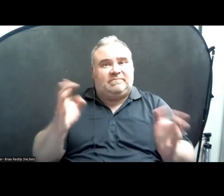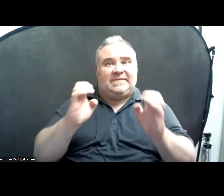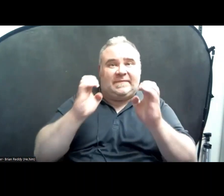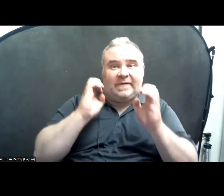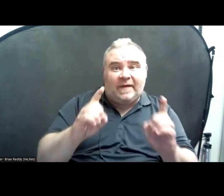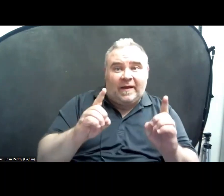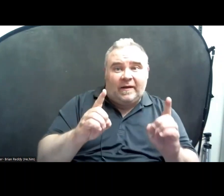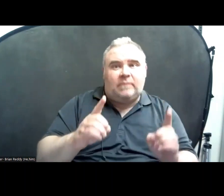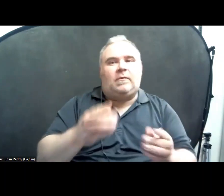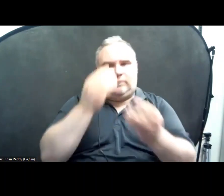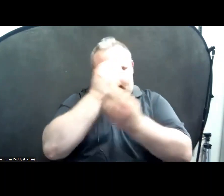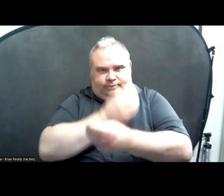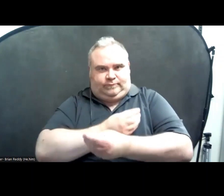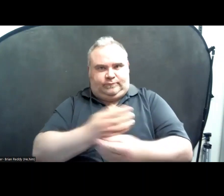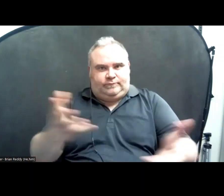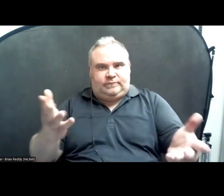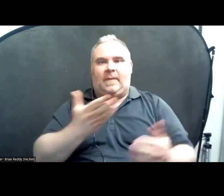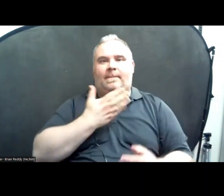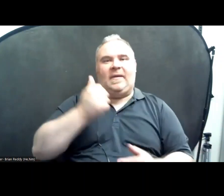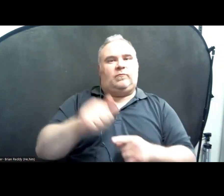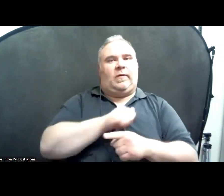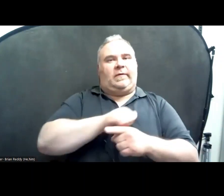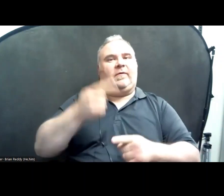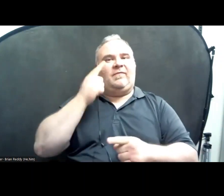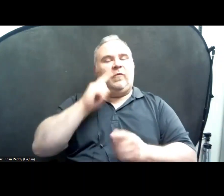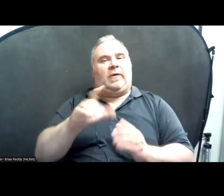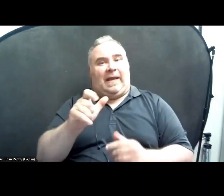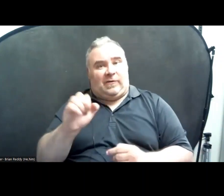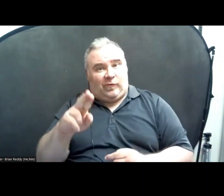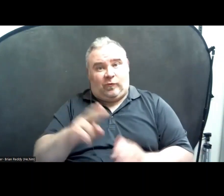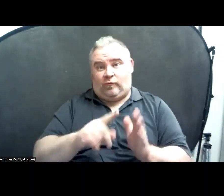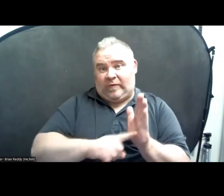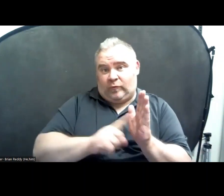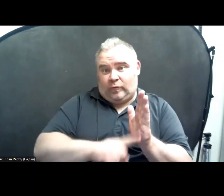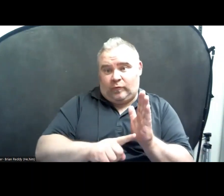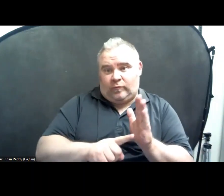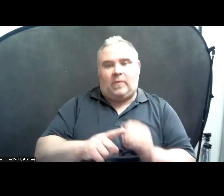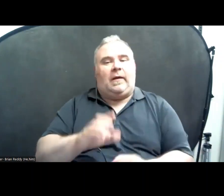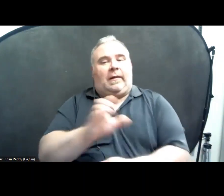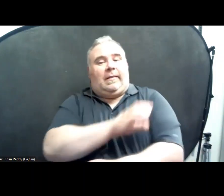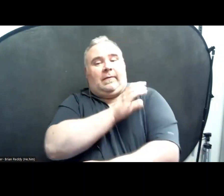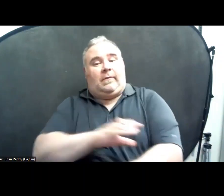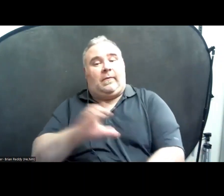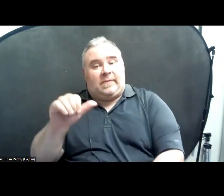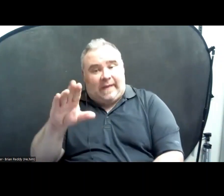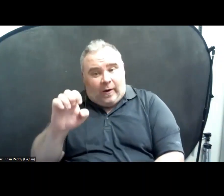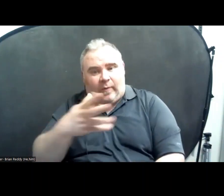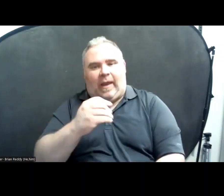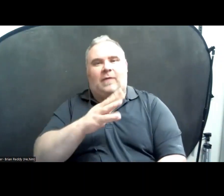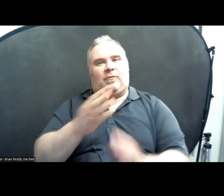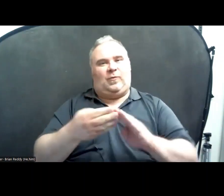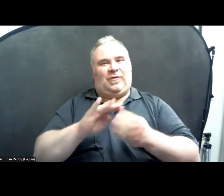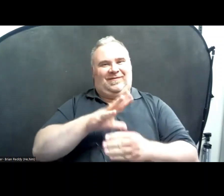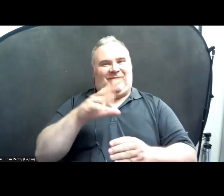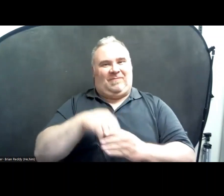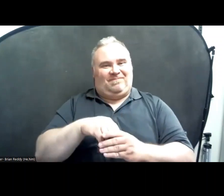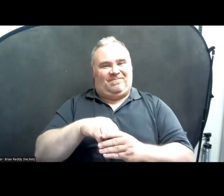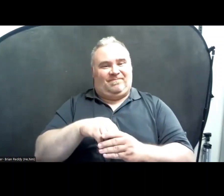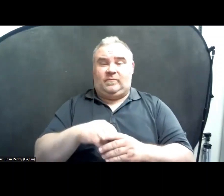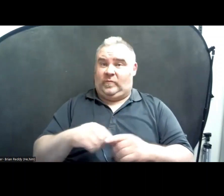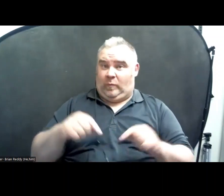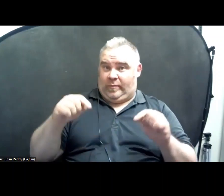educate, and disseminate best practices in cancer research, clinical care, and community engagement. Through this